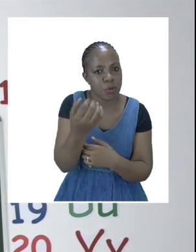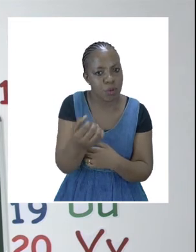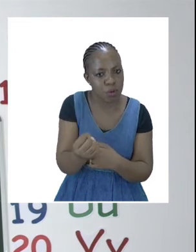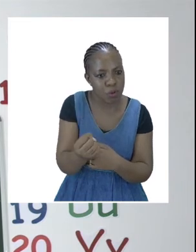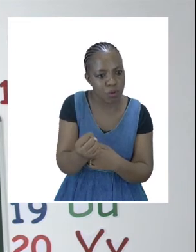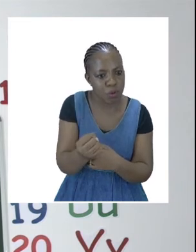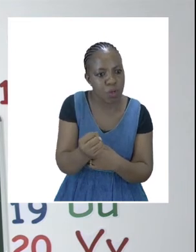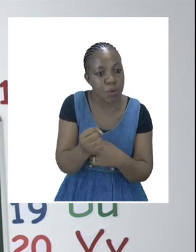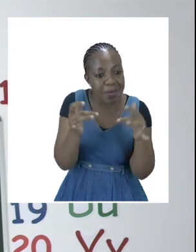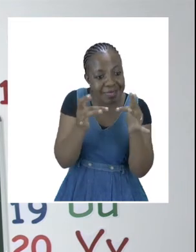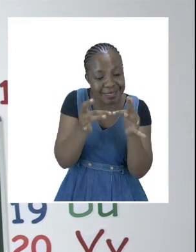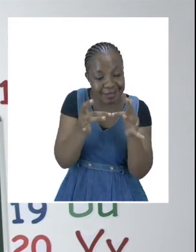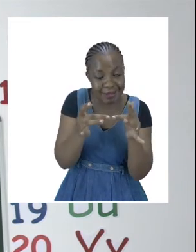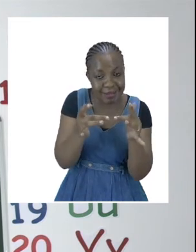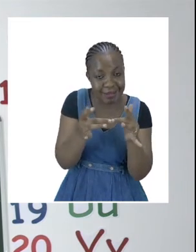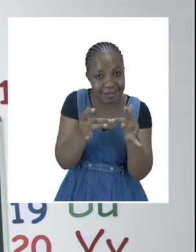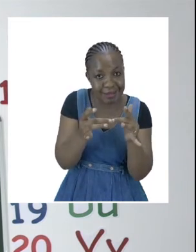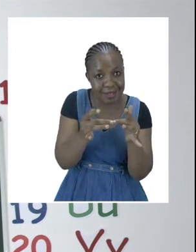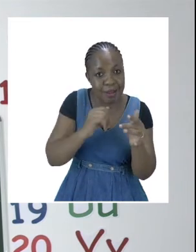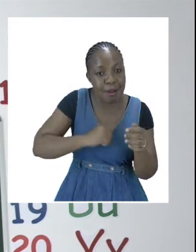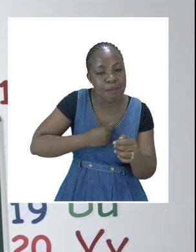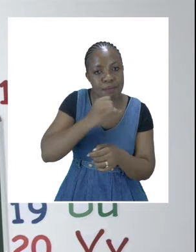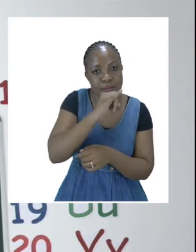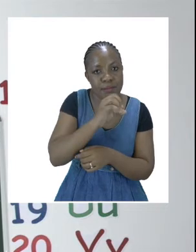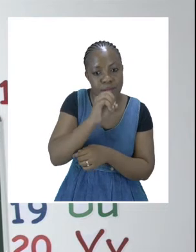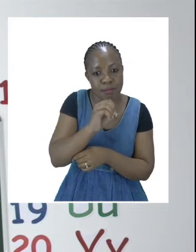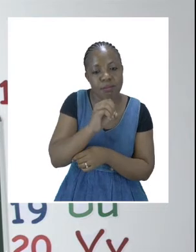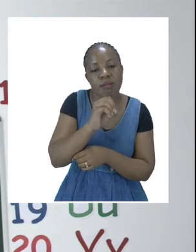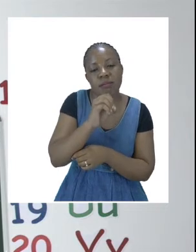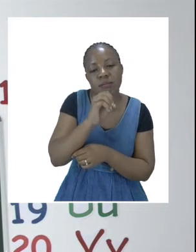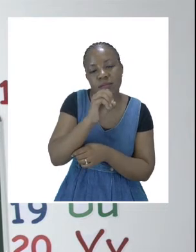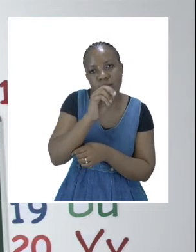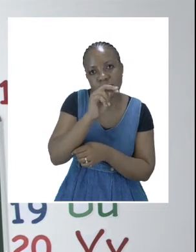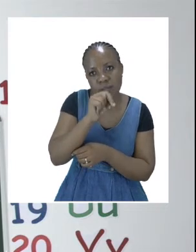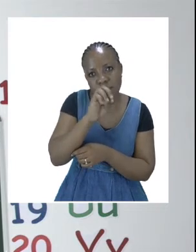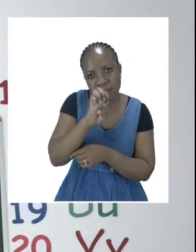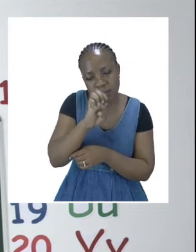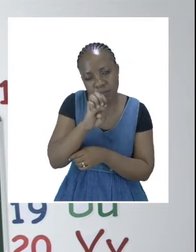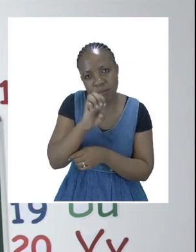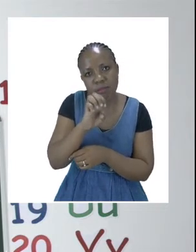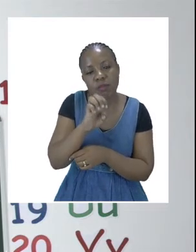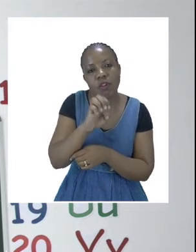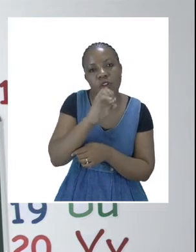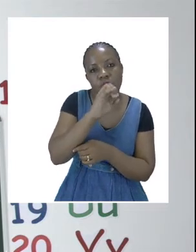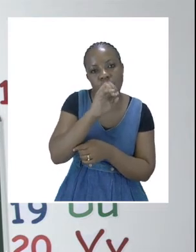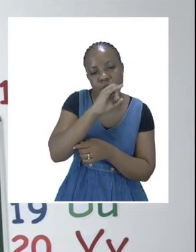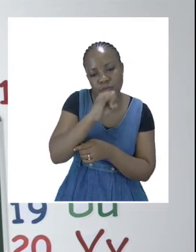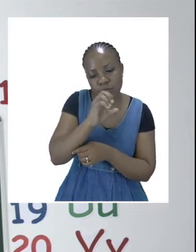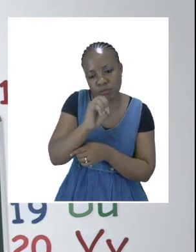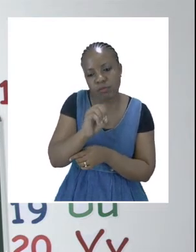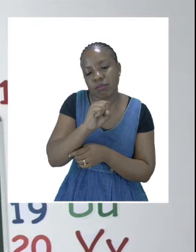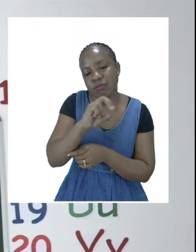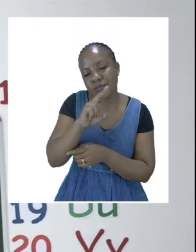our online platforms, MyZone and Zoshi Facebook pages, and in addition,